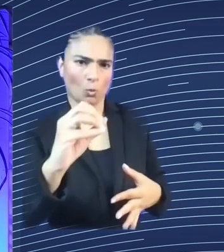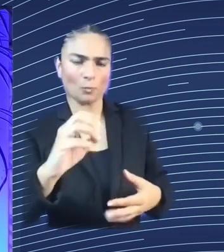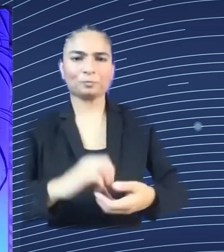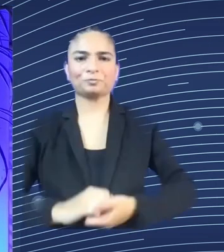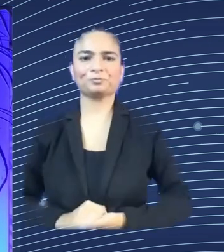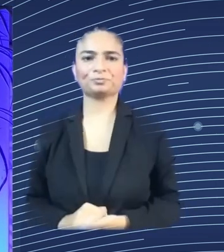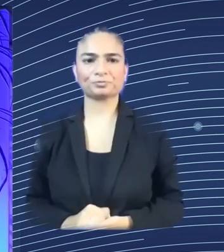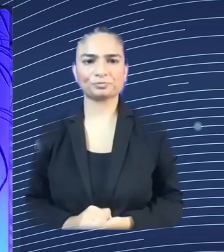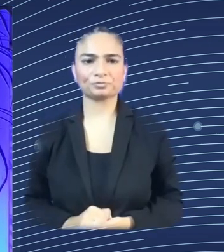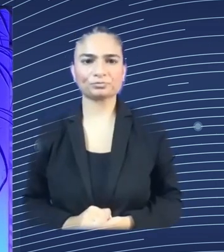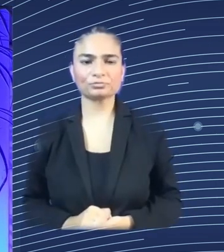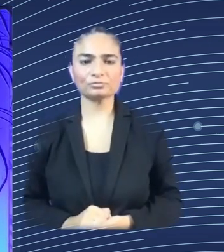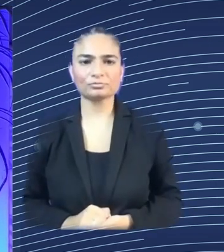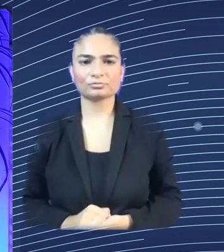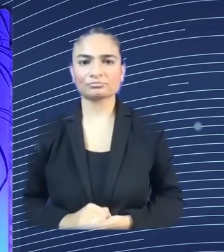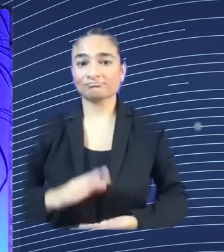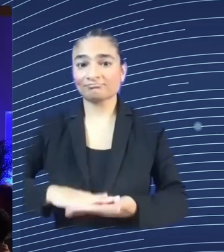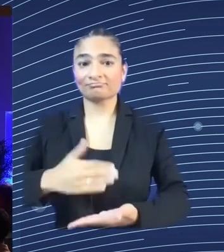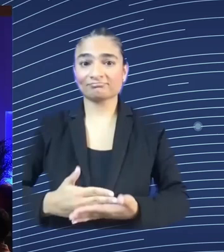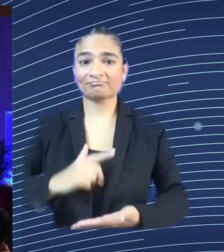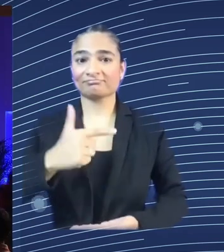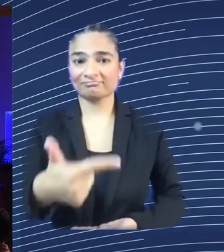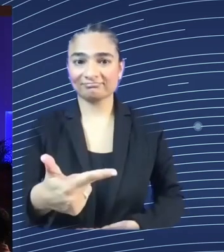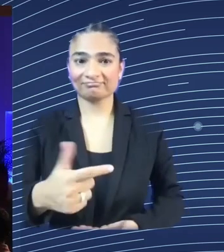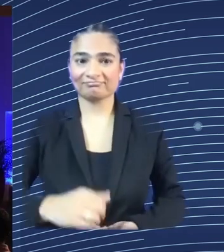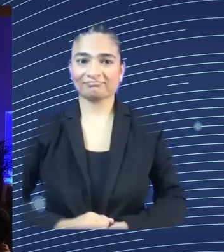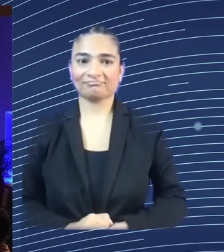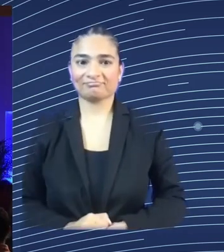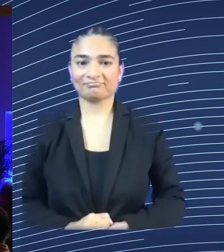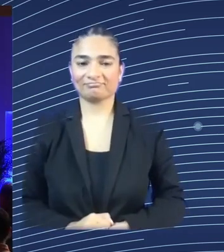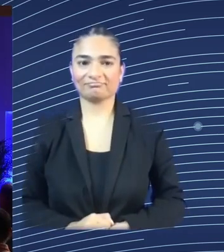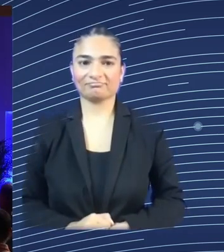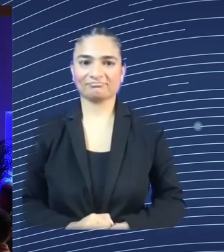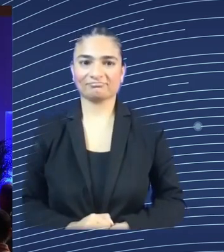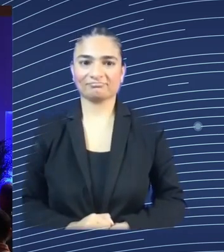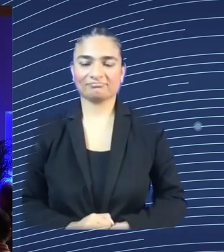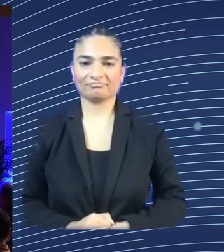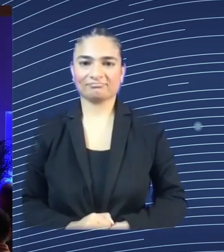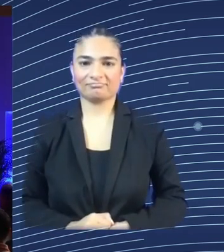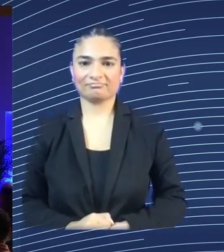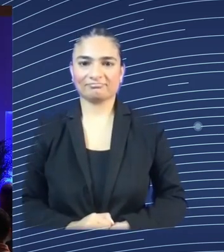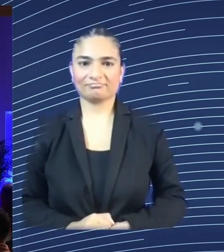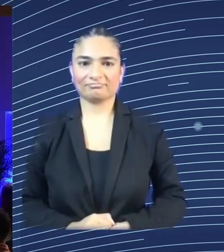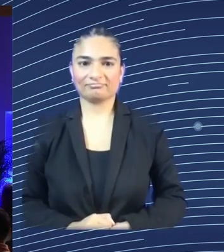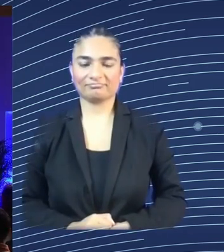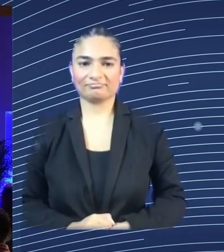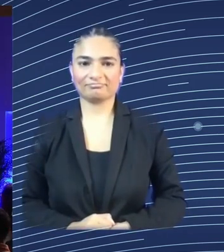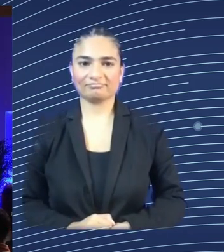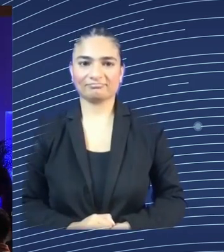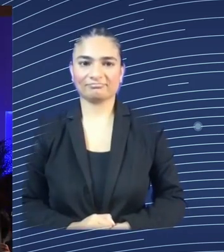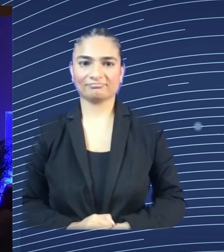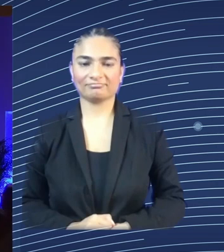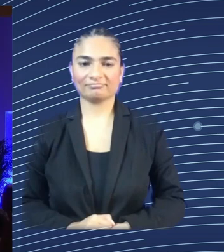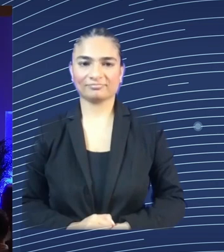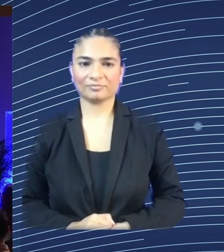In that case, I will take the gentleman who already spoke once for another one, and then I'll turn to Slido. Yes, sir. Thank